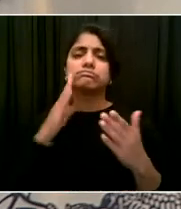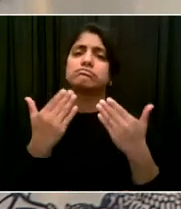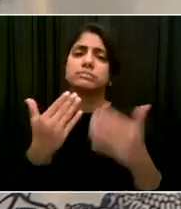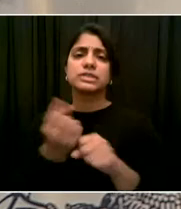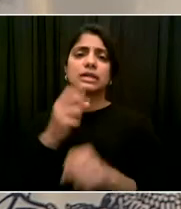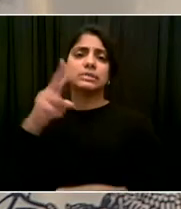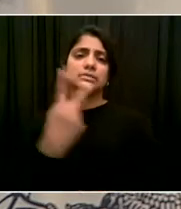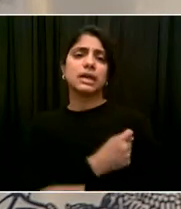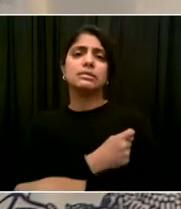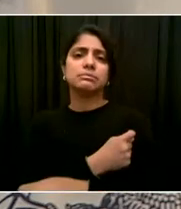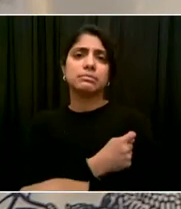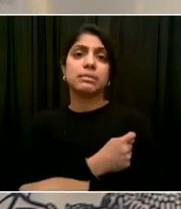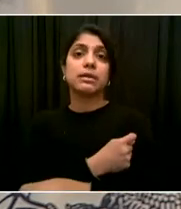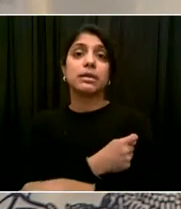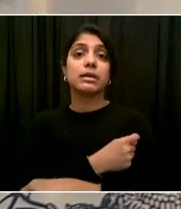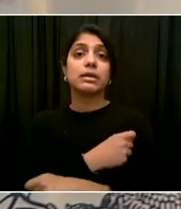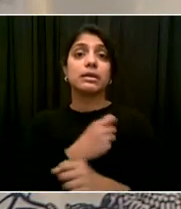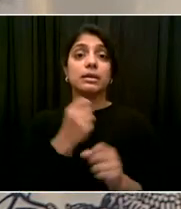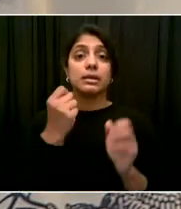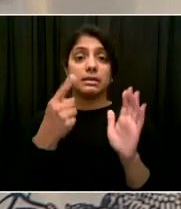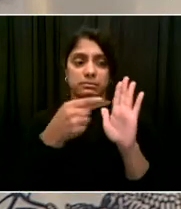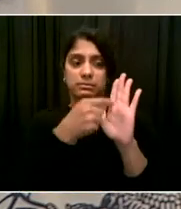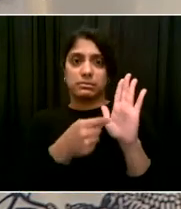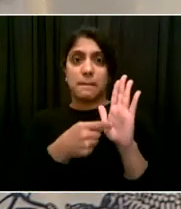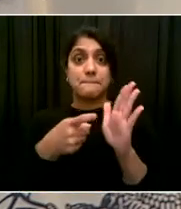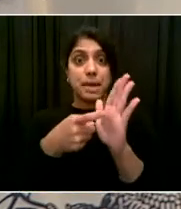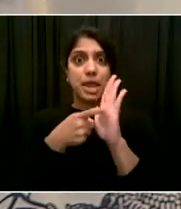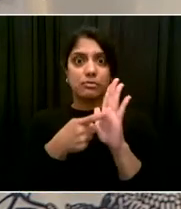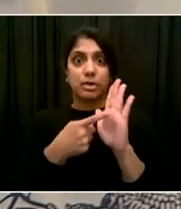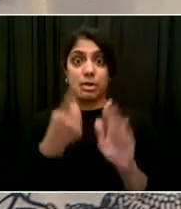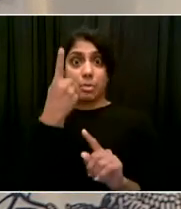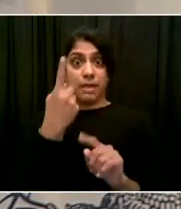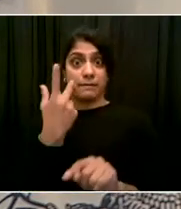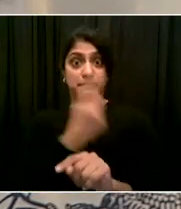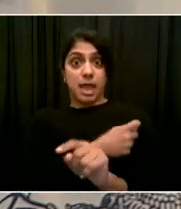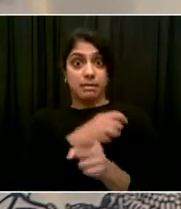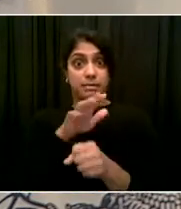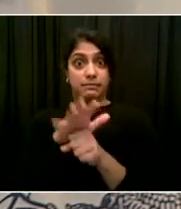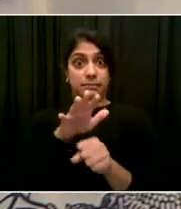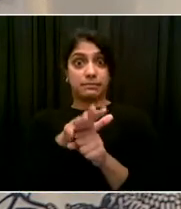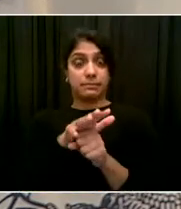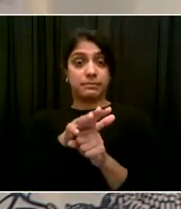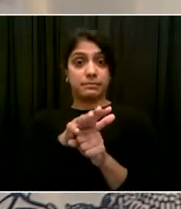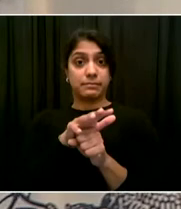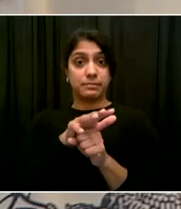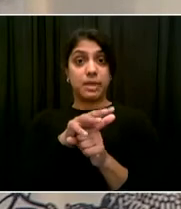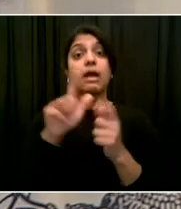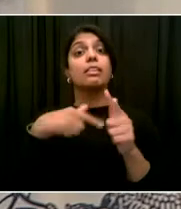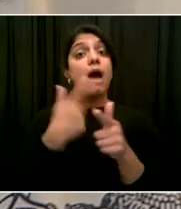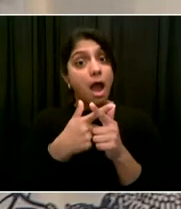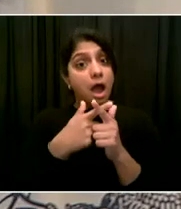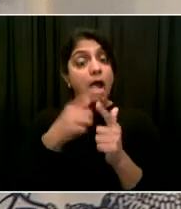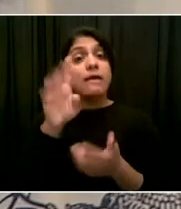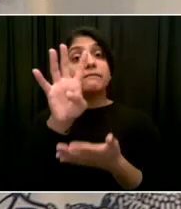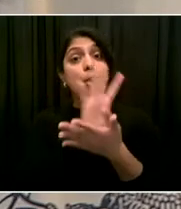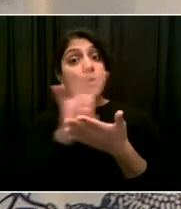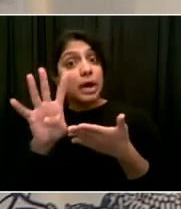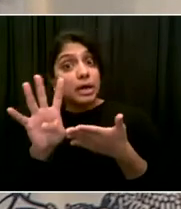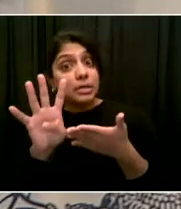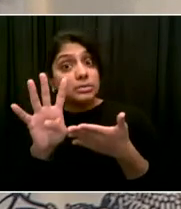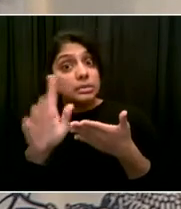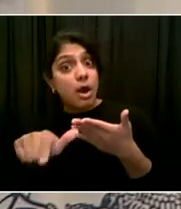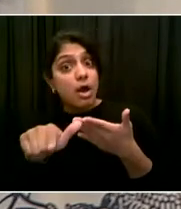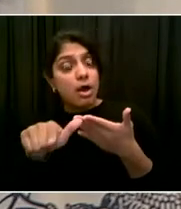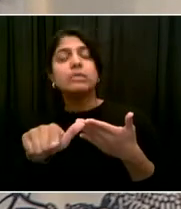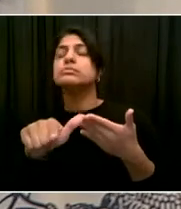when someone gets to that point where they can get a second dose, it's time to remind them, put a time frame to it in which they have to get